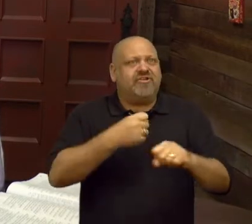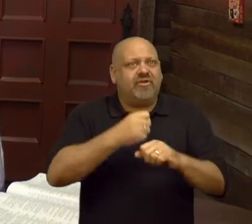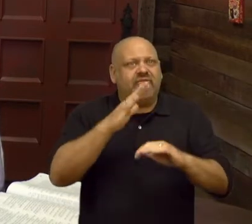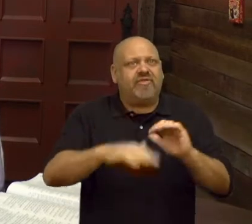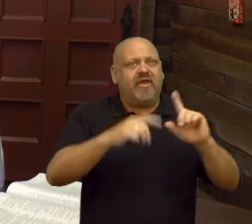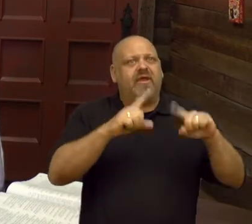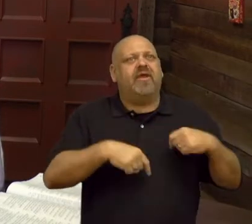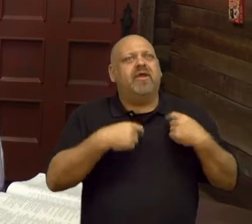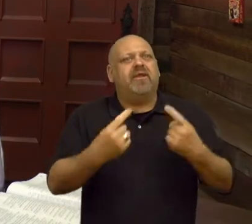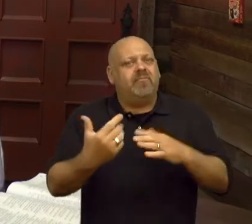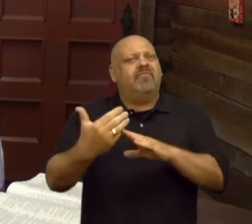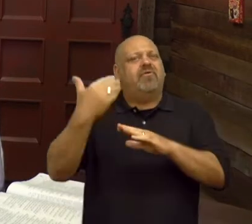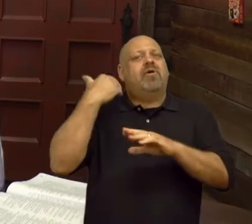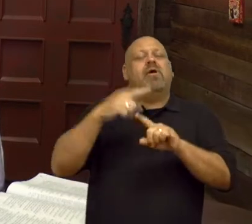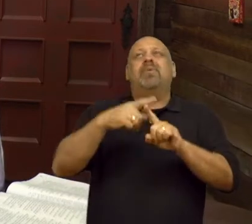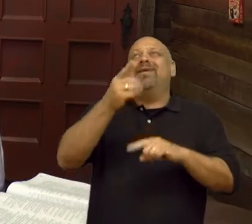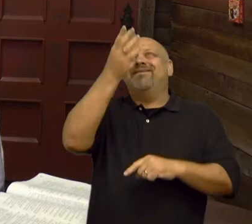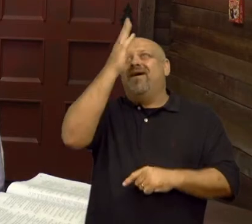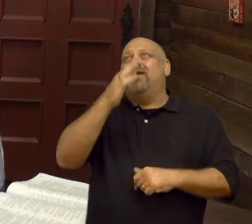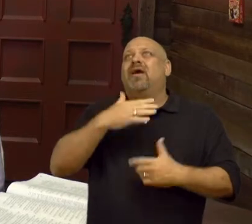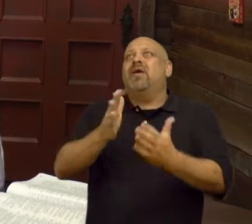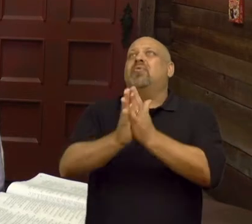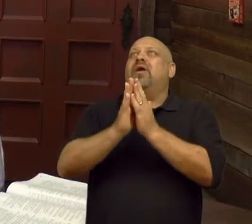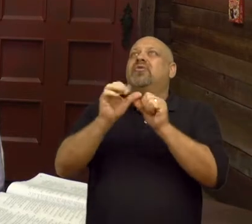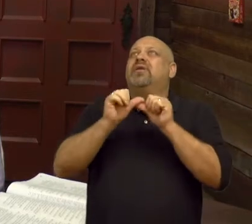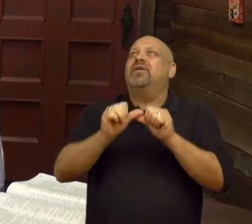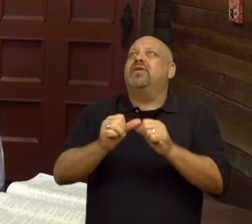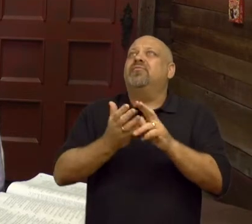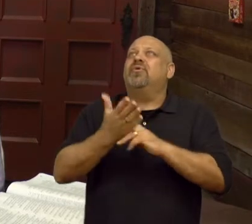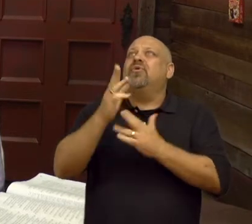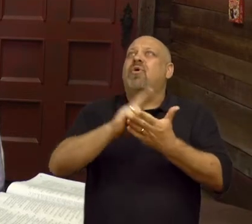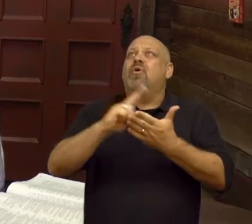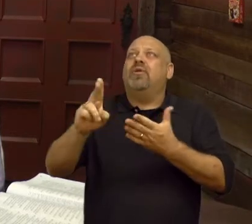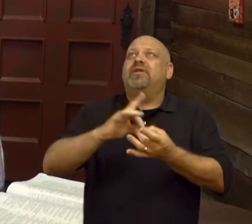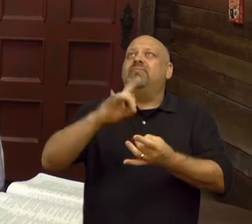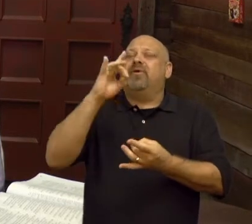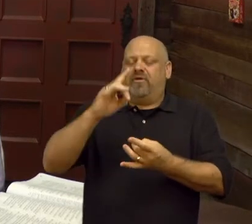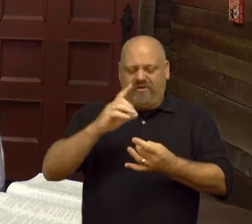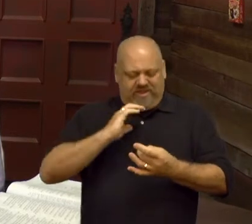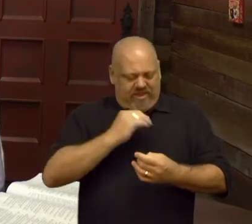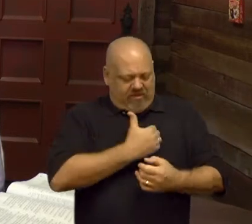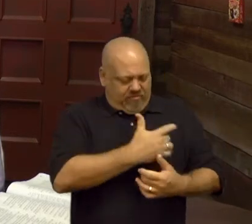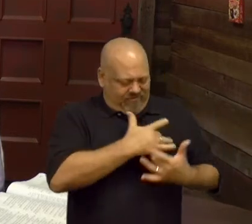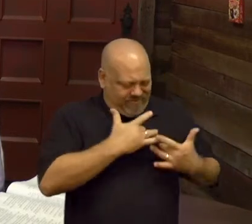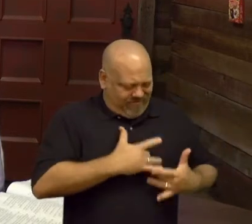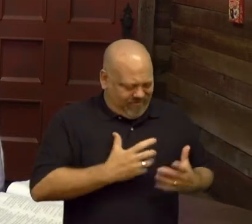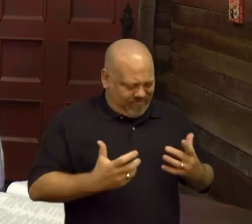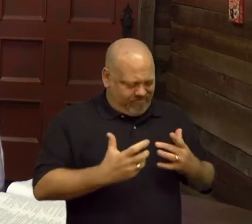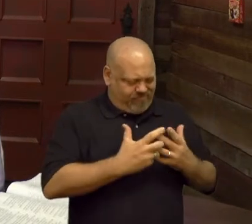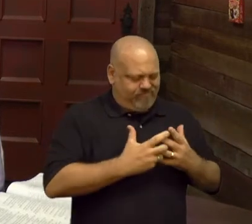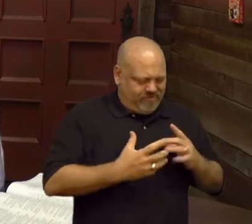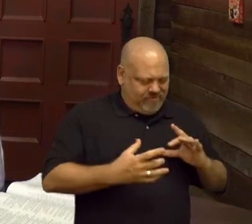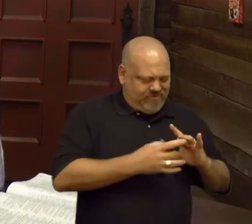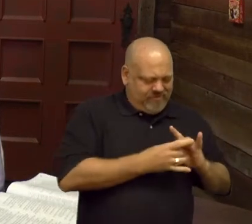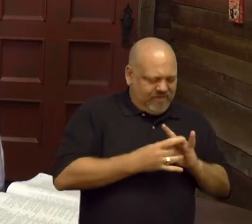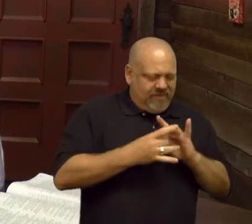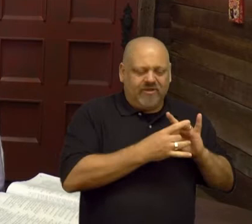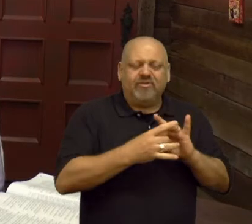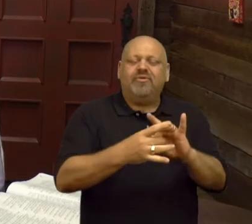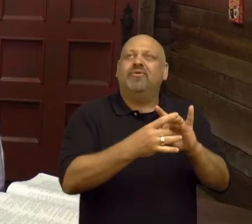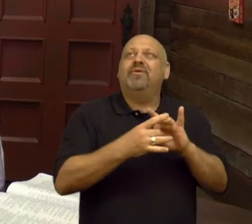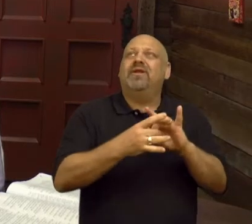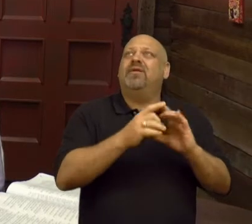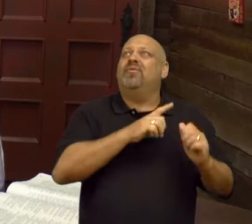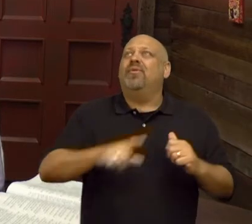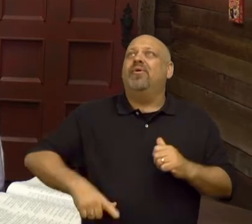year than it has ever before, God, I pray that you would continue through your Holy Spirit to knit our hearts together, to bring us together